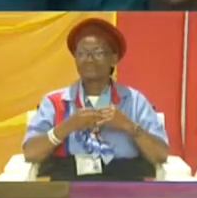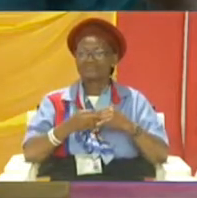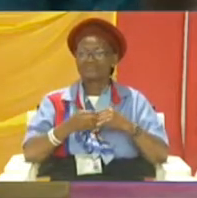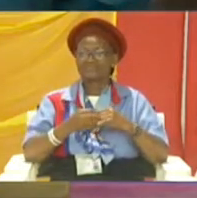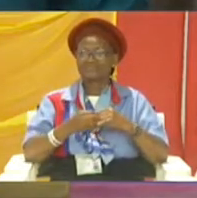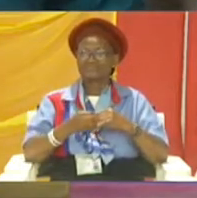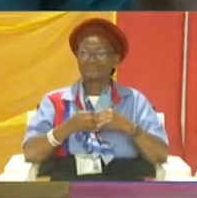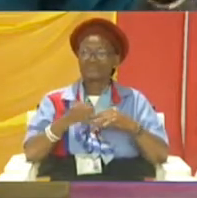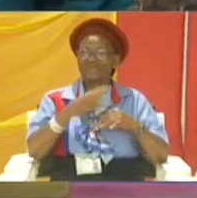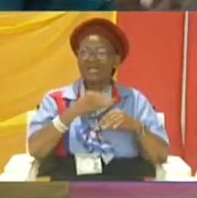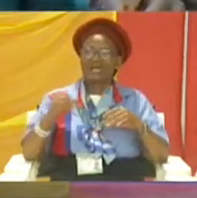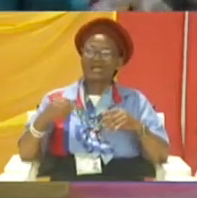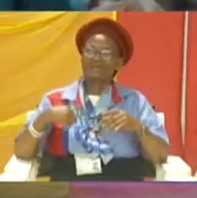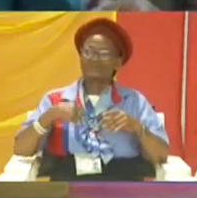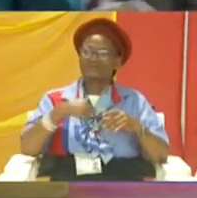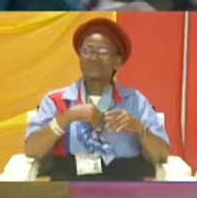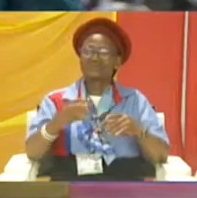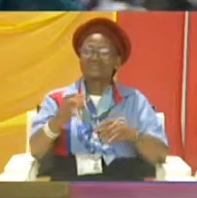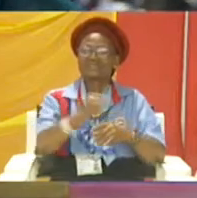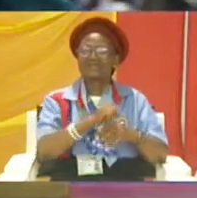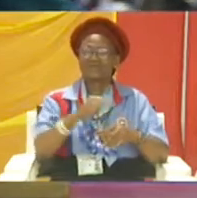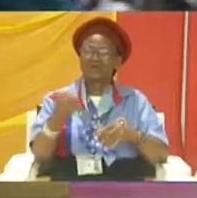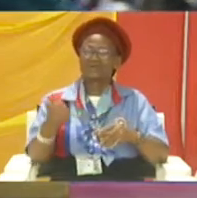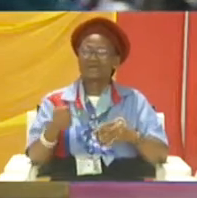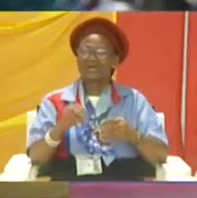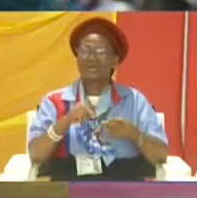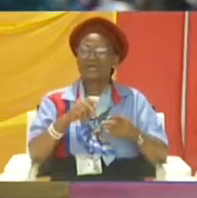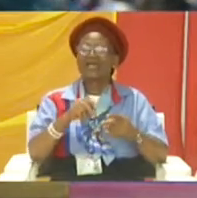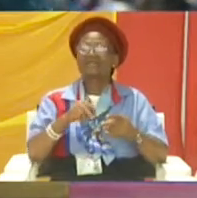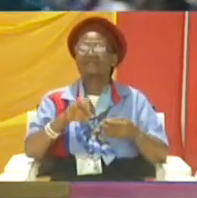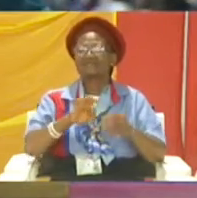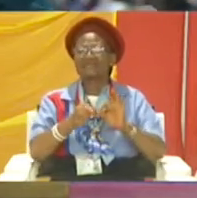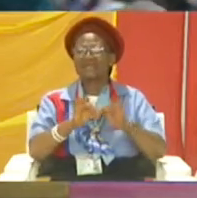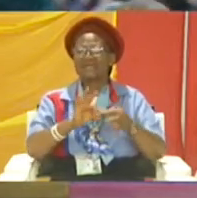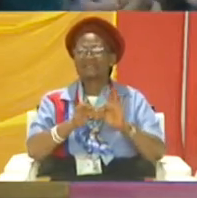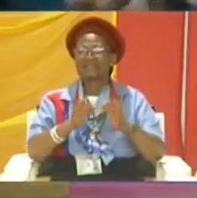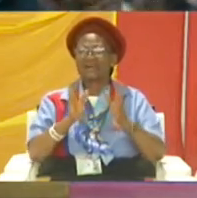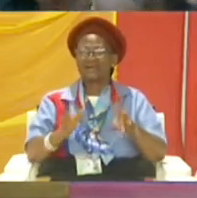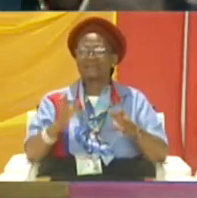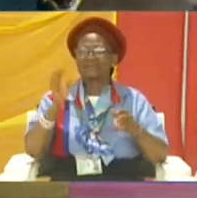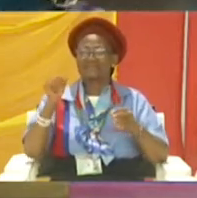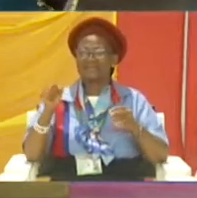They will take other interpreters. And I was